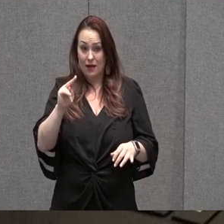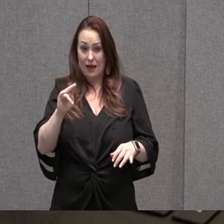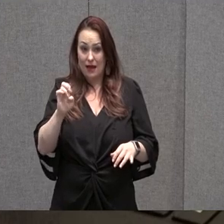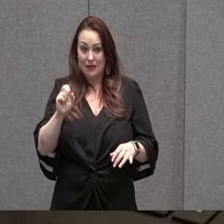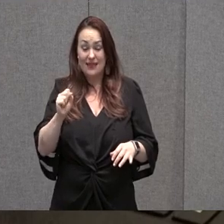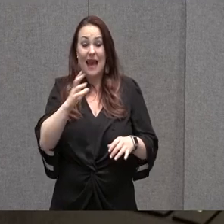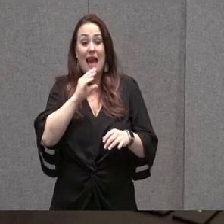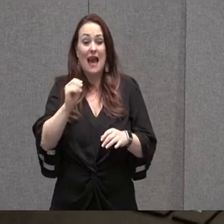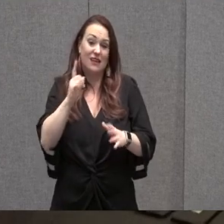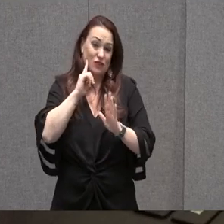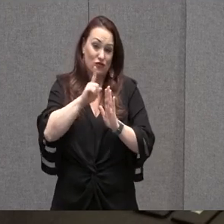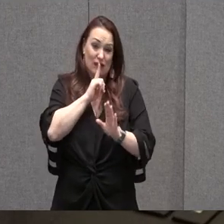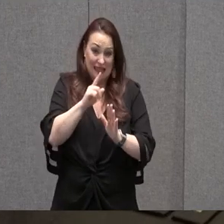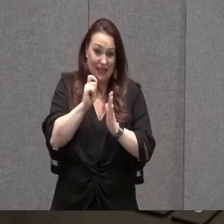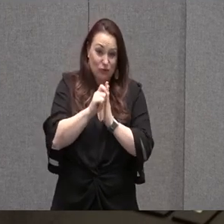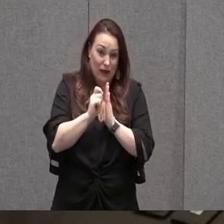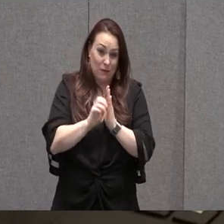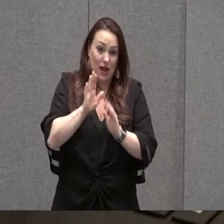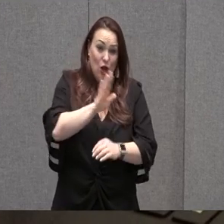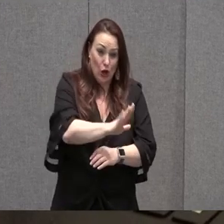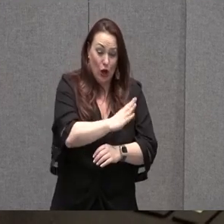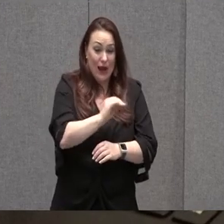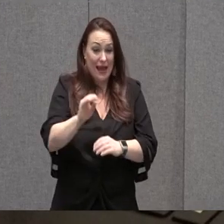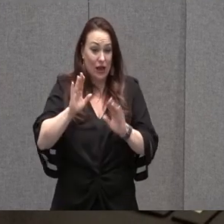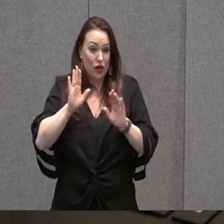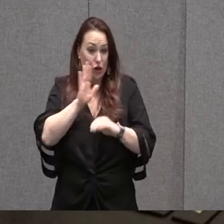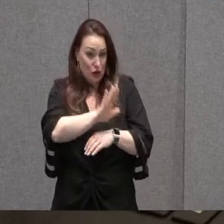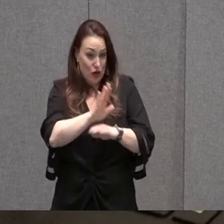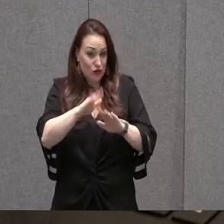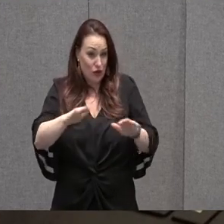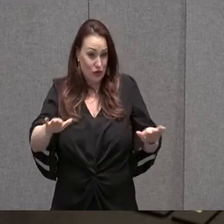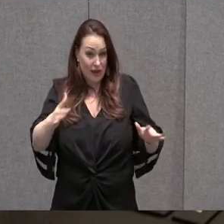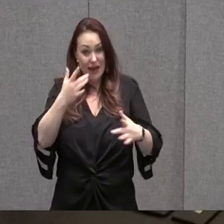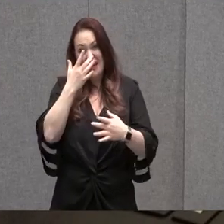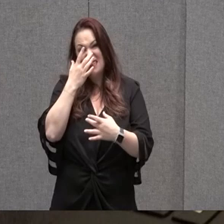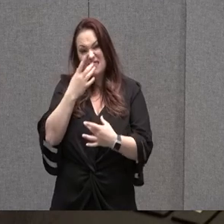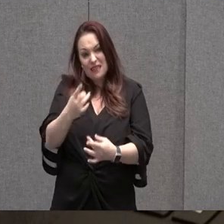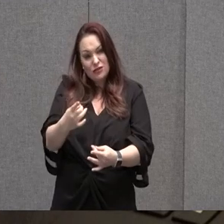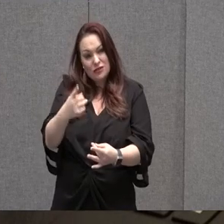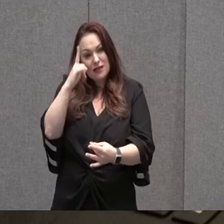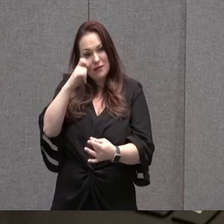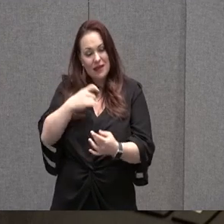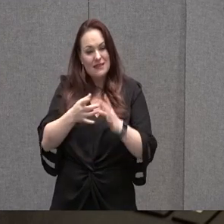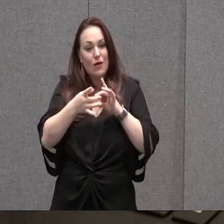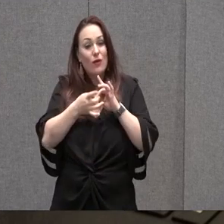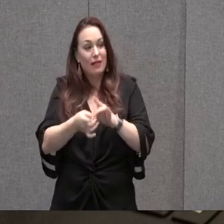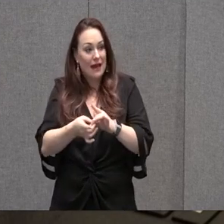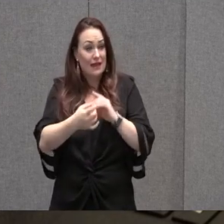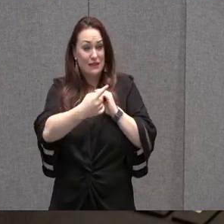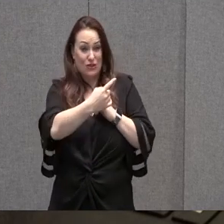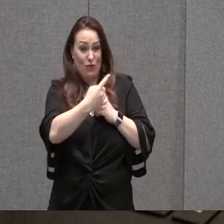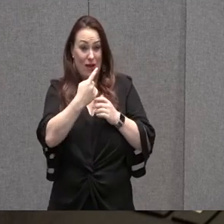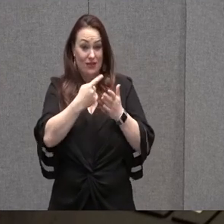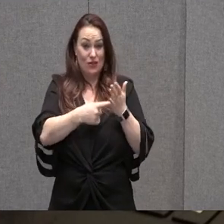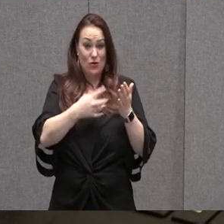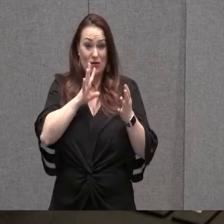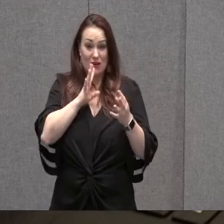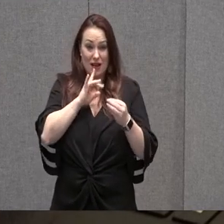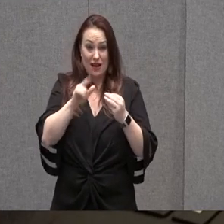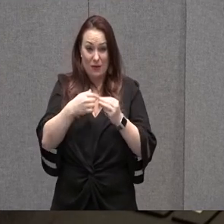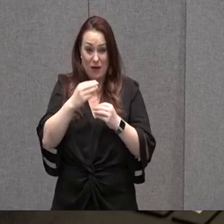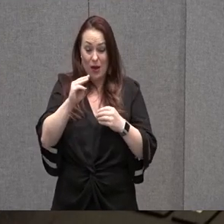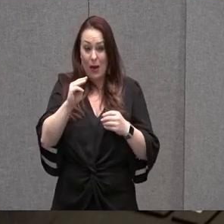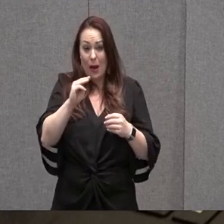her and her children. And it's kind of interesting because it relates very much to what you were talking about, Ms. Garcia and